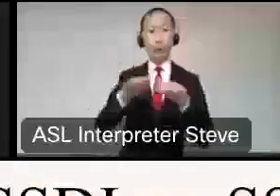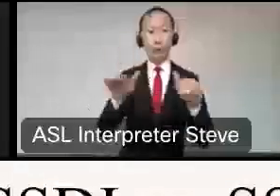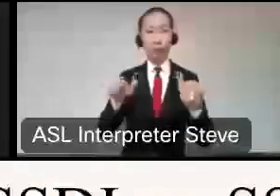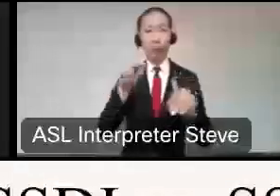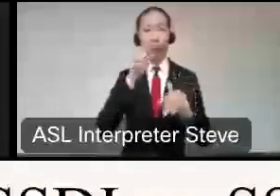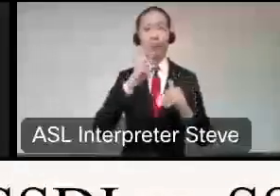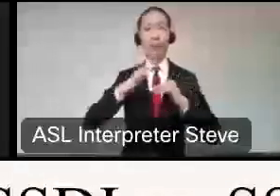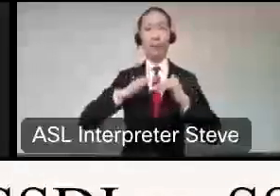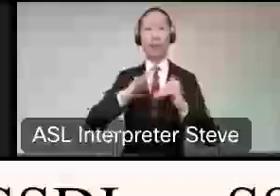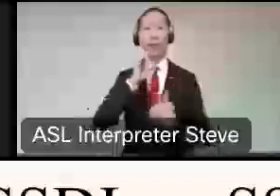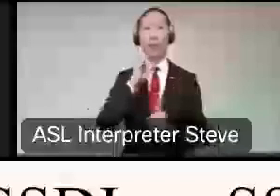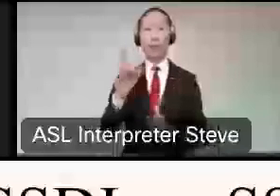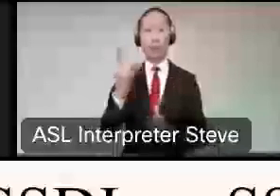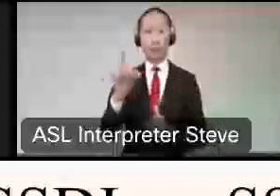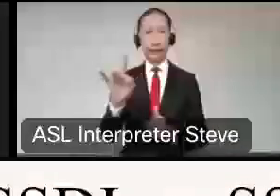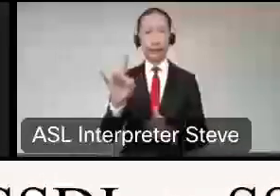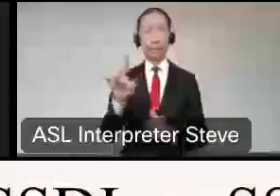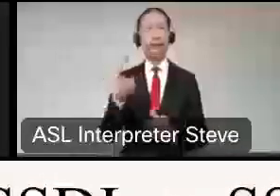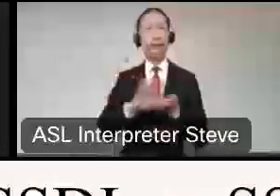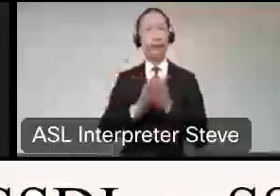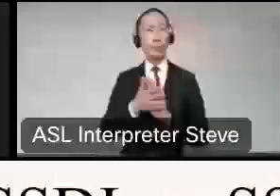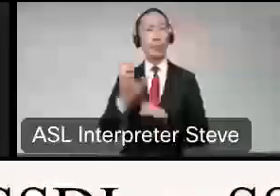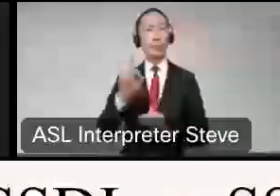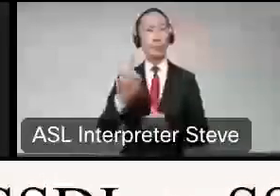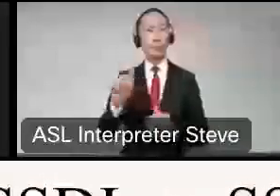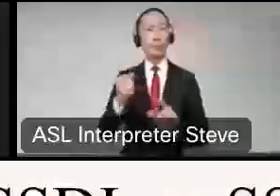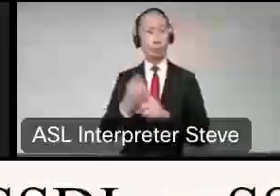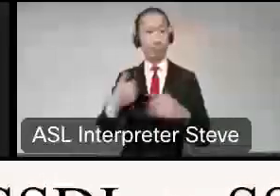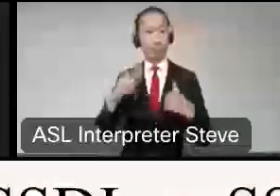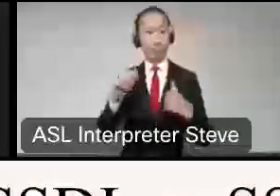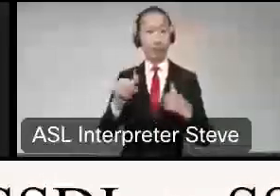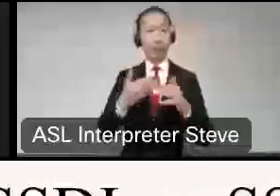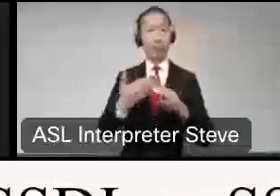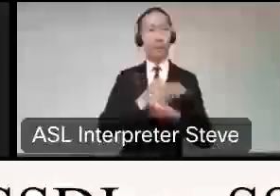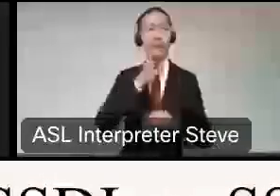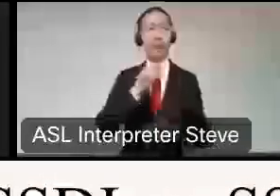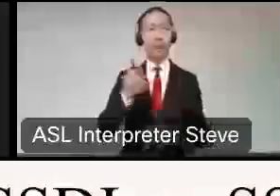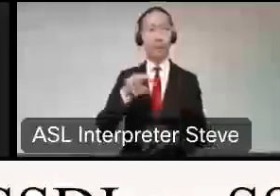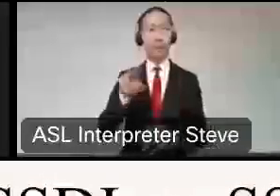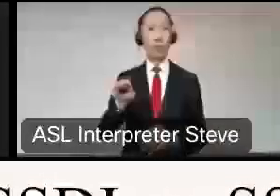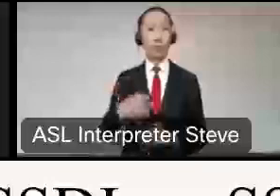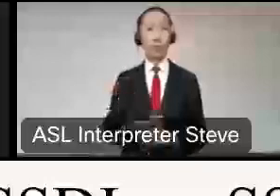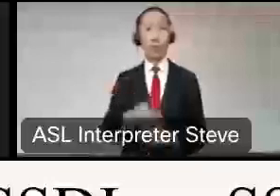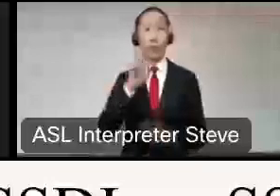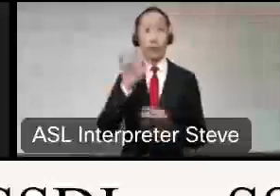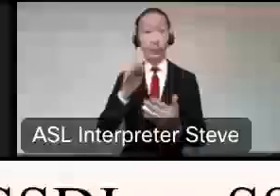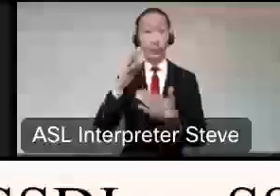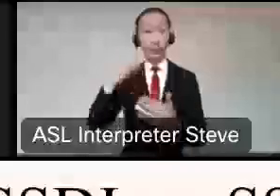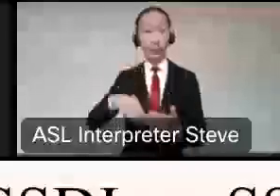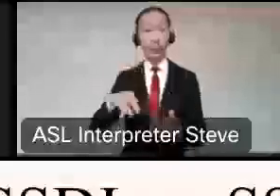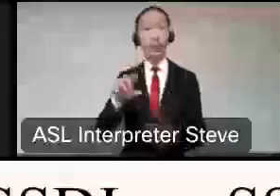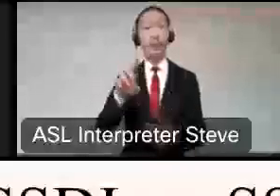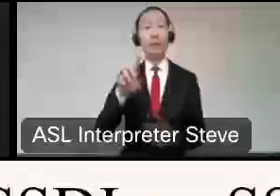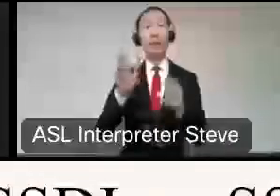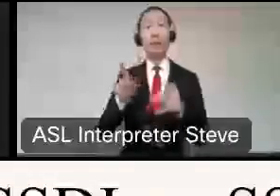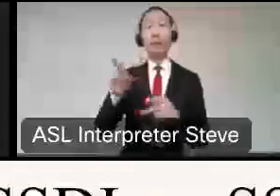at least 18 years of age and became disabled prior to age 22. And for this benefit, the disabled